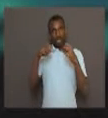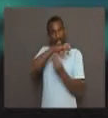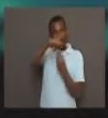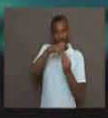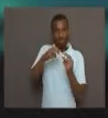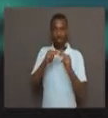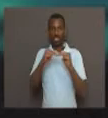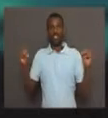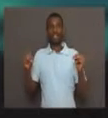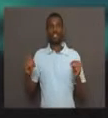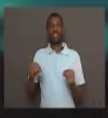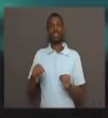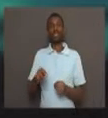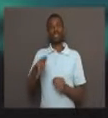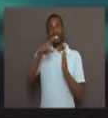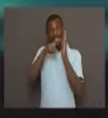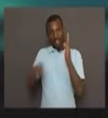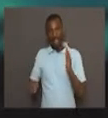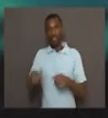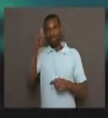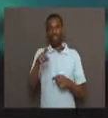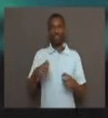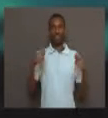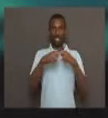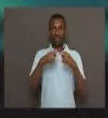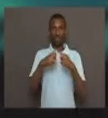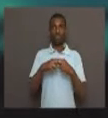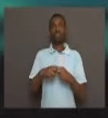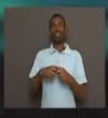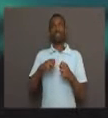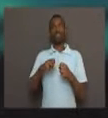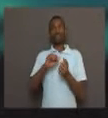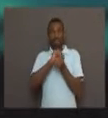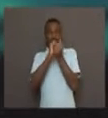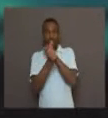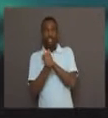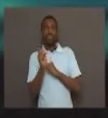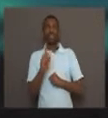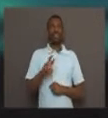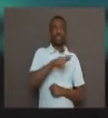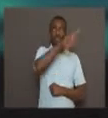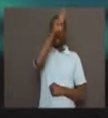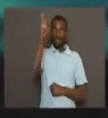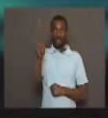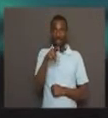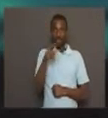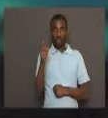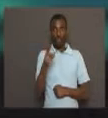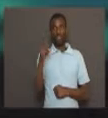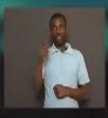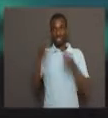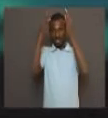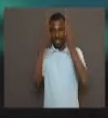radiation needed for an electron to change rings is determined by an